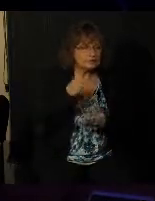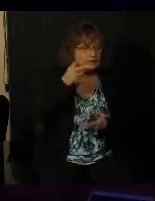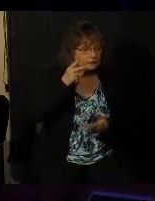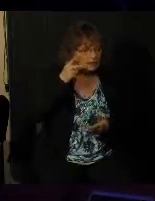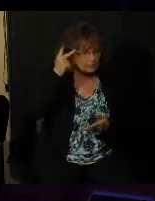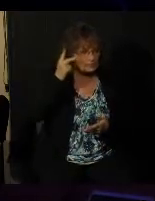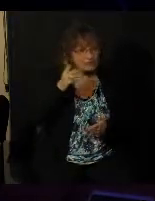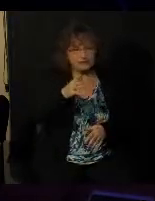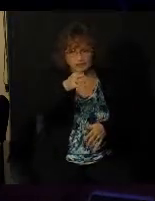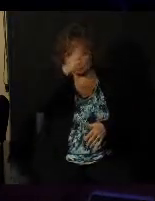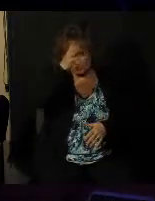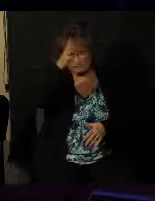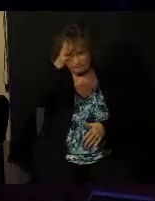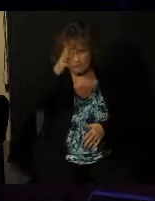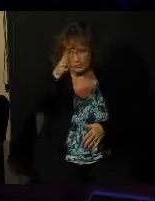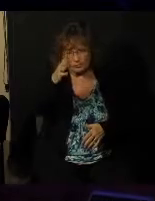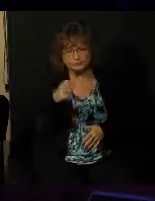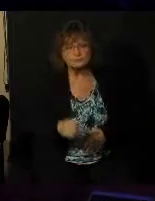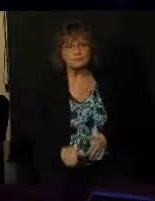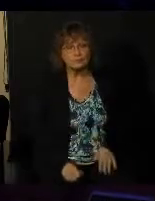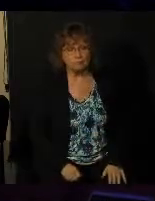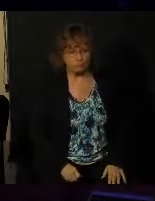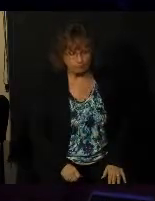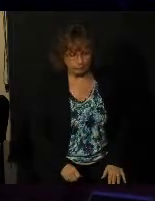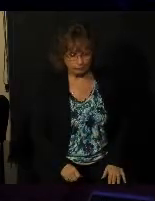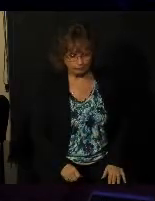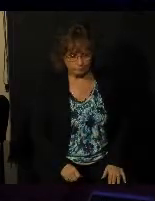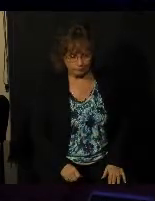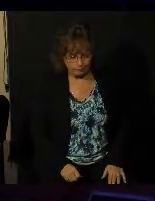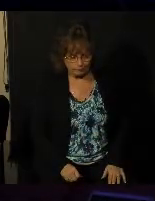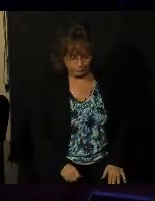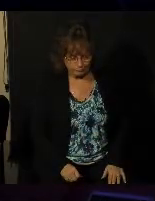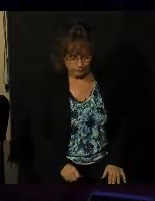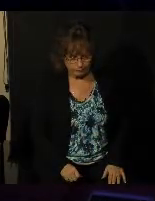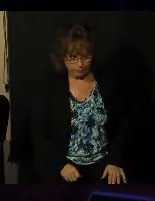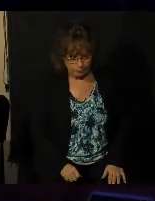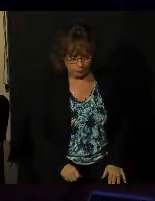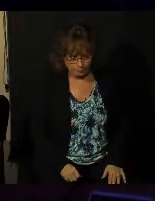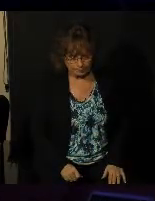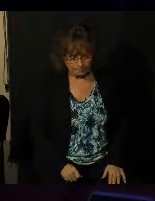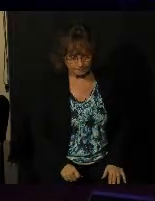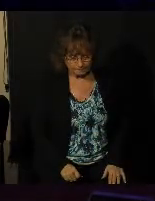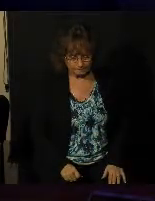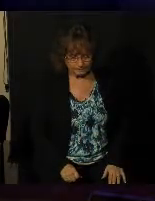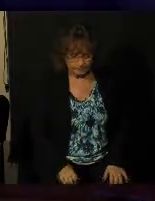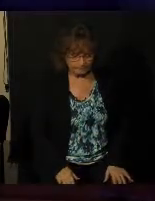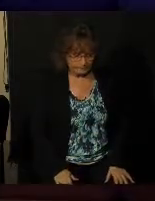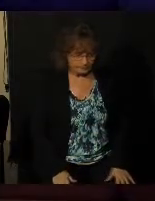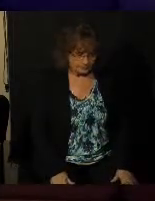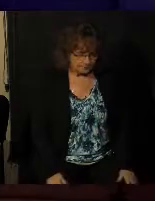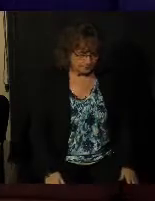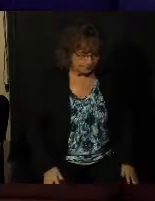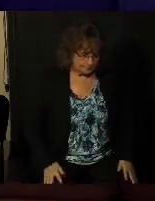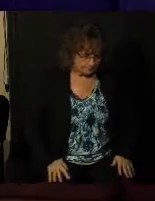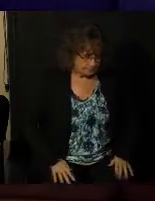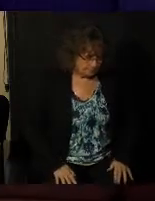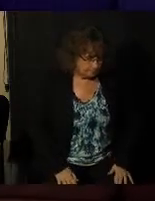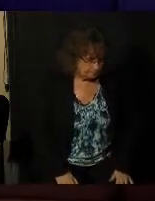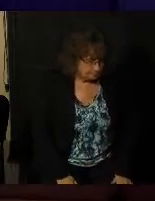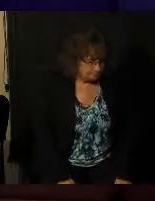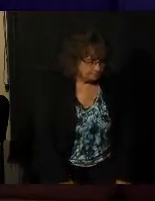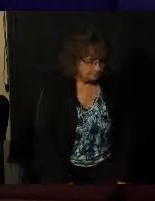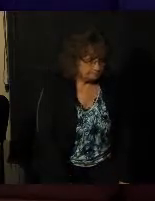at lunch the other day, I was listening to Adrian Rogers preach, and Adrian Rogers was preaching about your job. and how you ought to work your